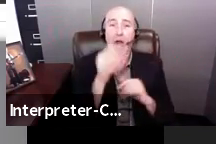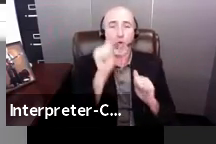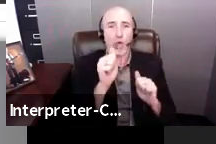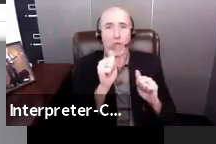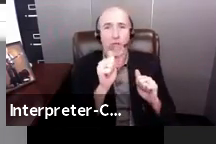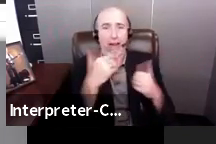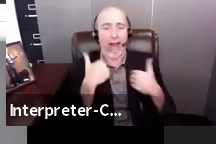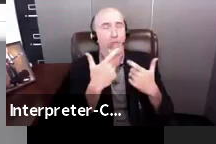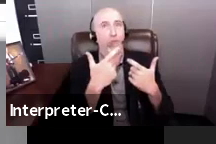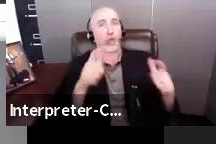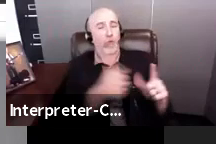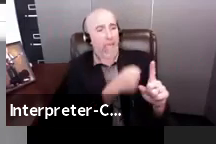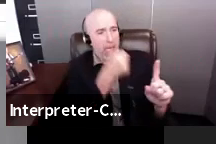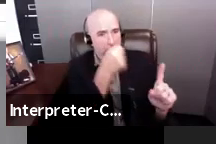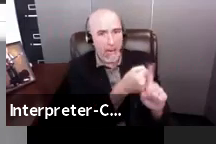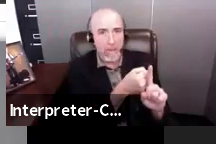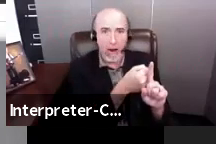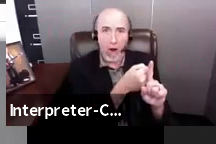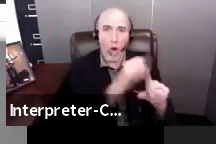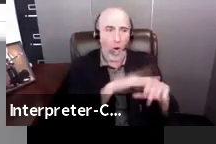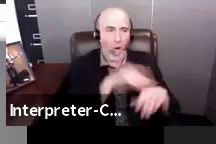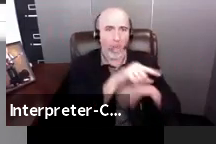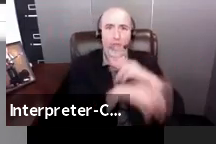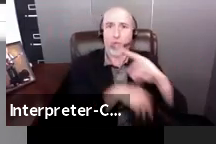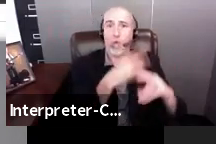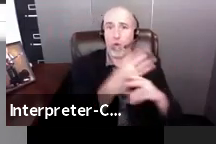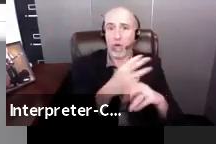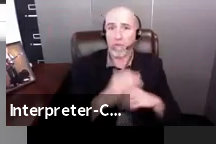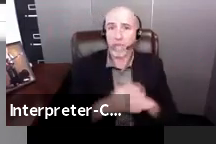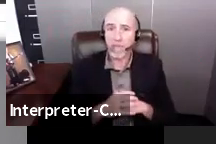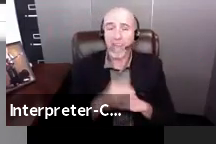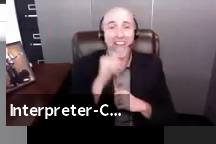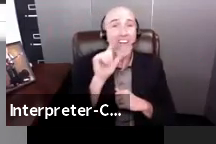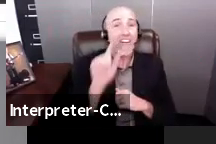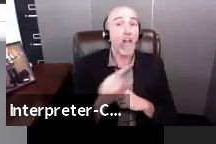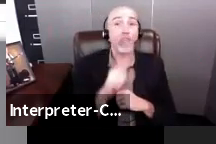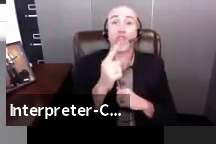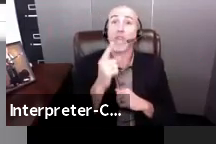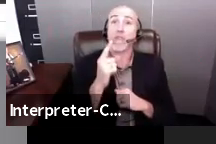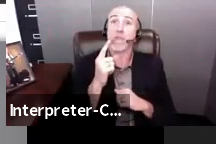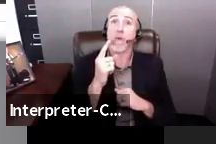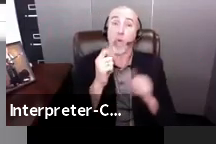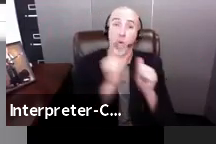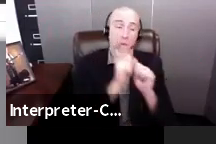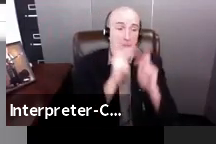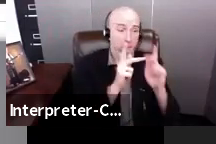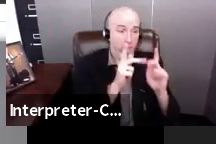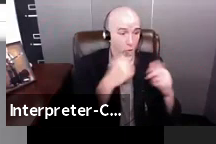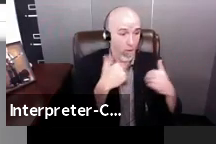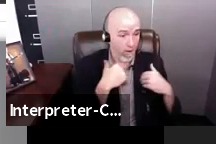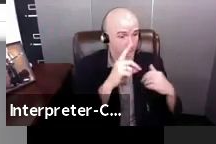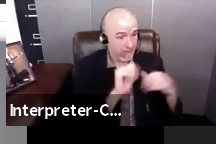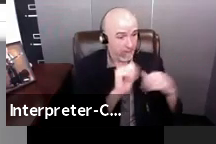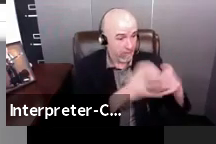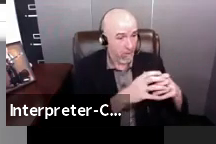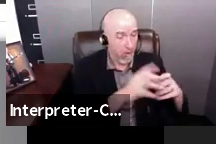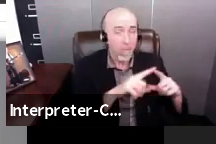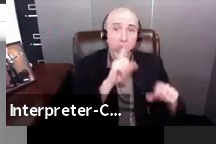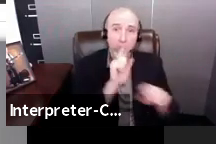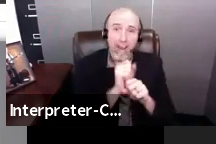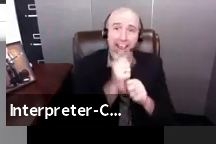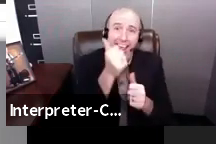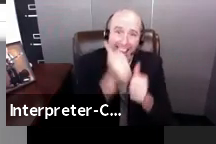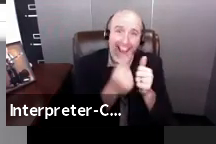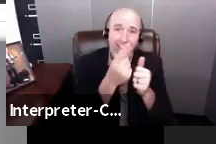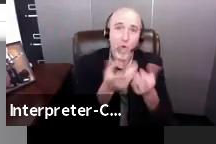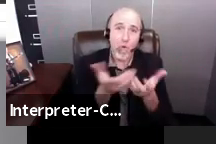tremendous impact on this world, not just for people with disabilities, but for everyone.